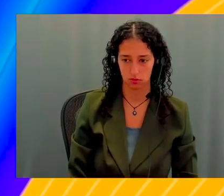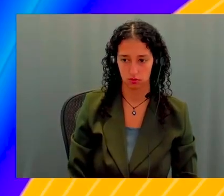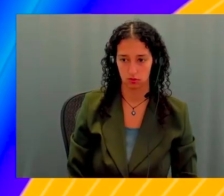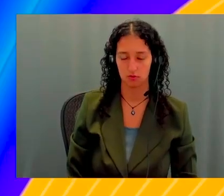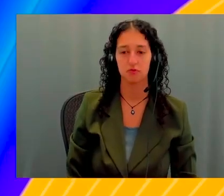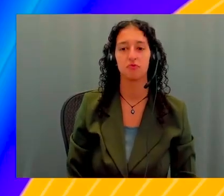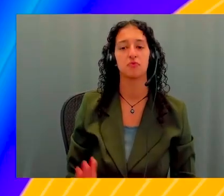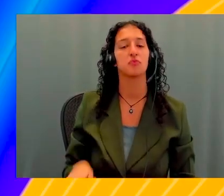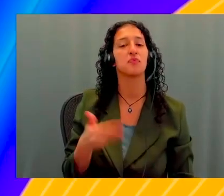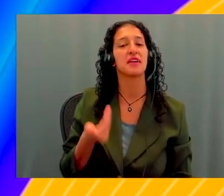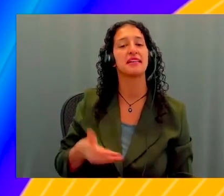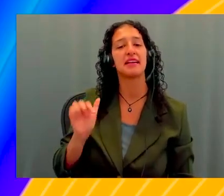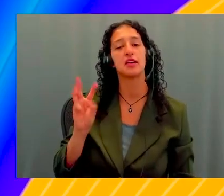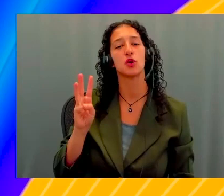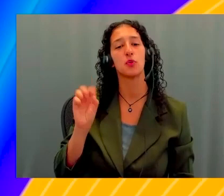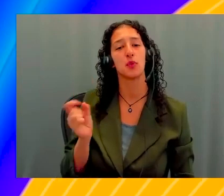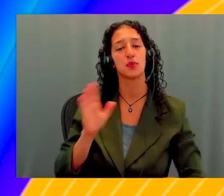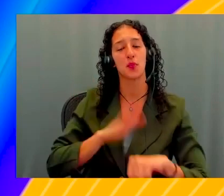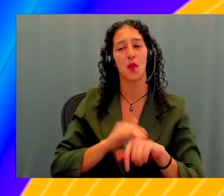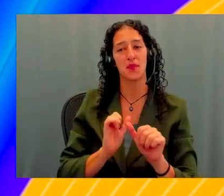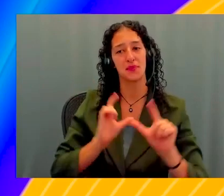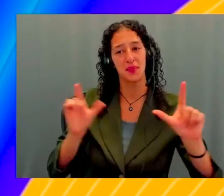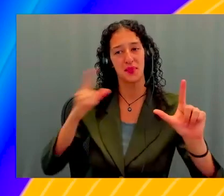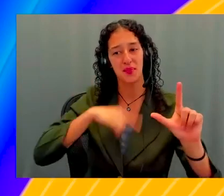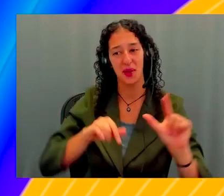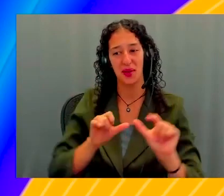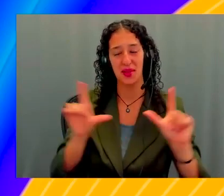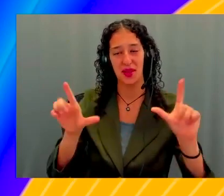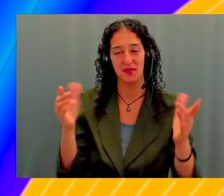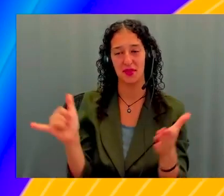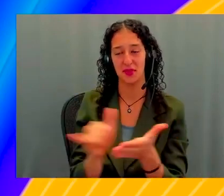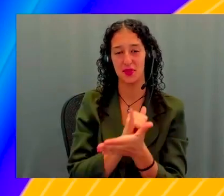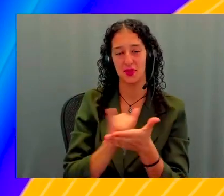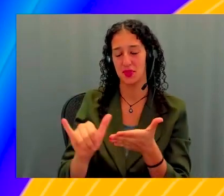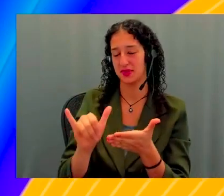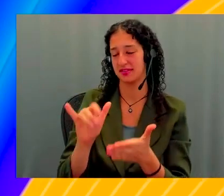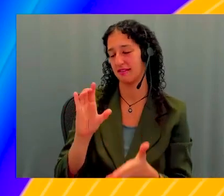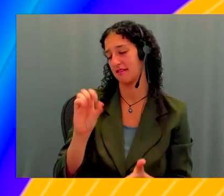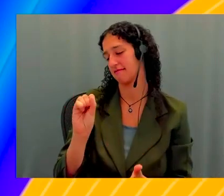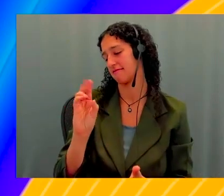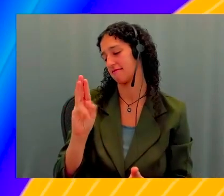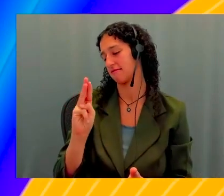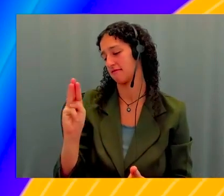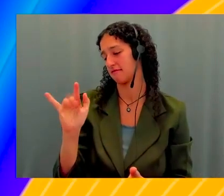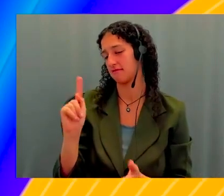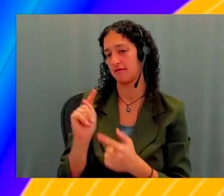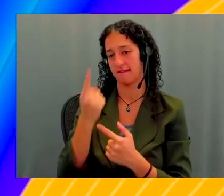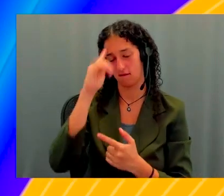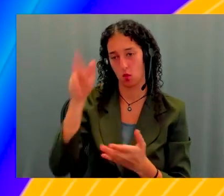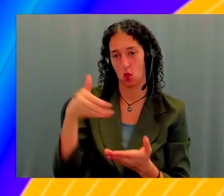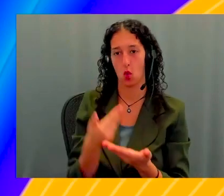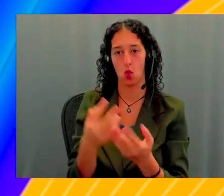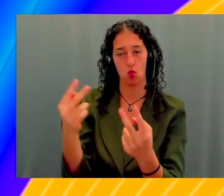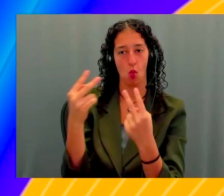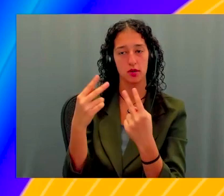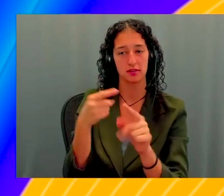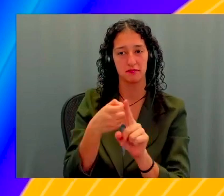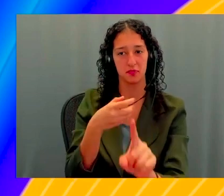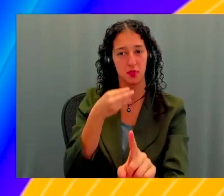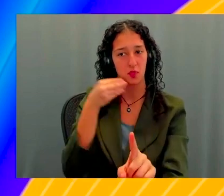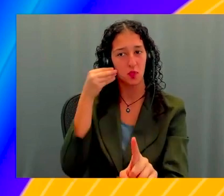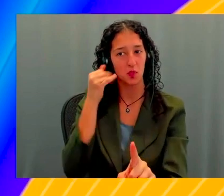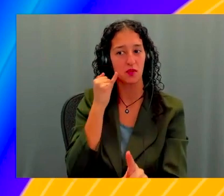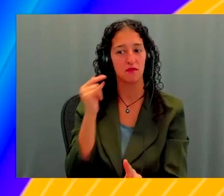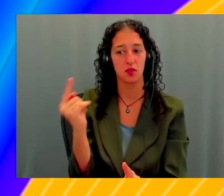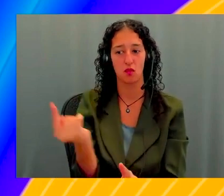AWS On Air. We are live at the New York City Summit. And for all of you who are watching at home, if you've always wanted